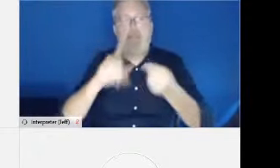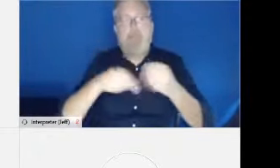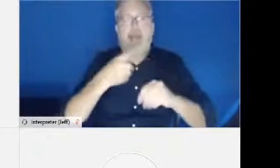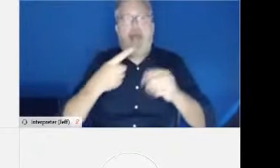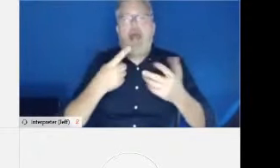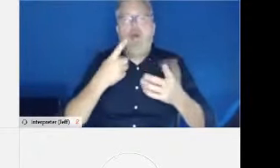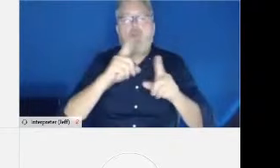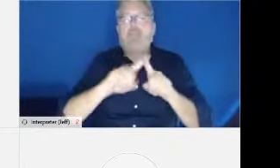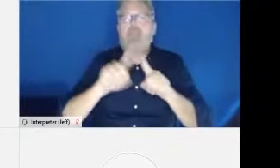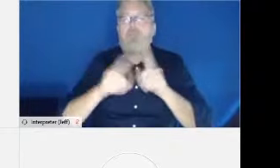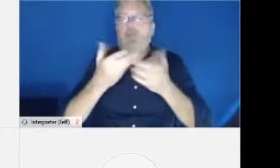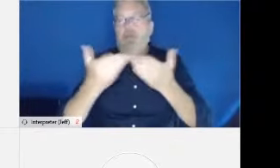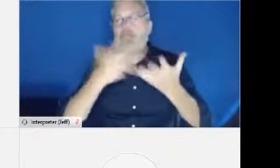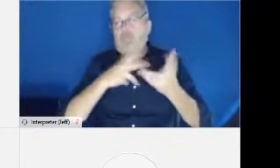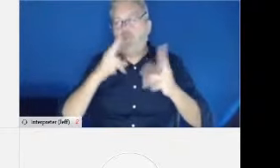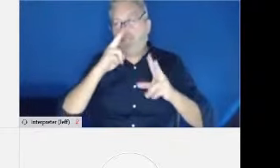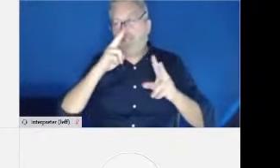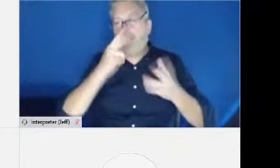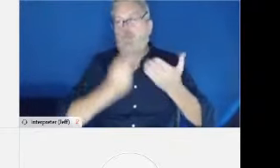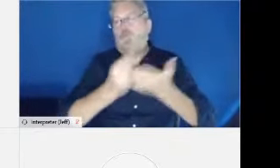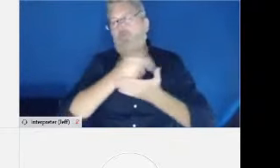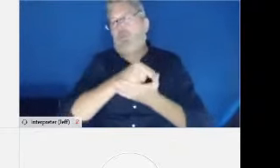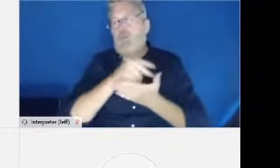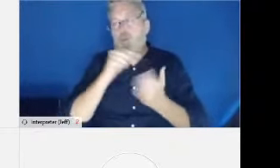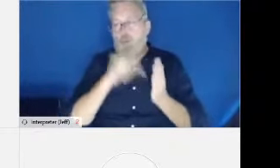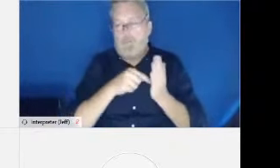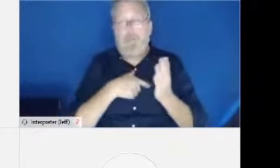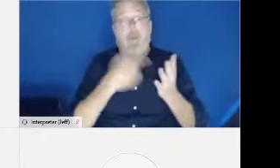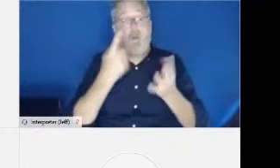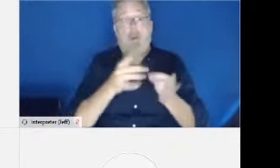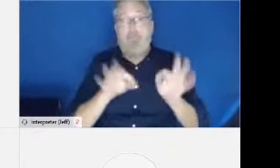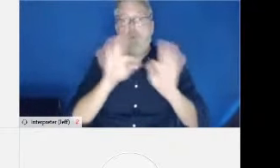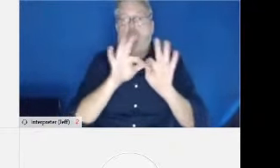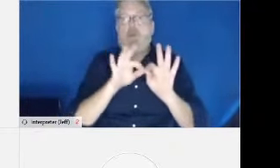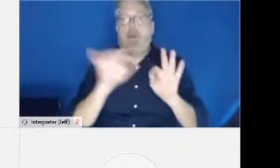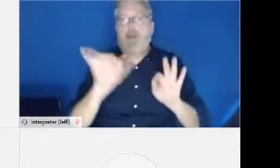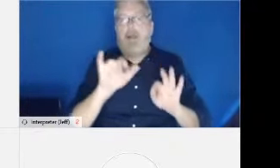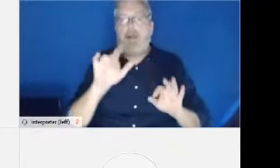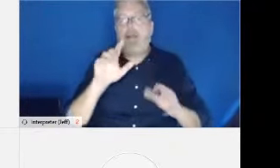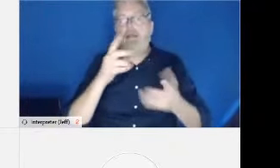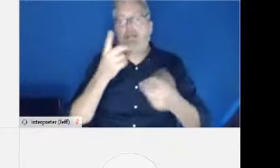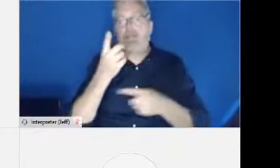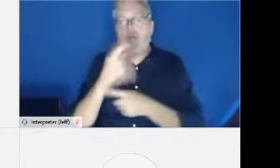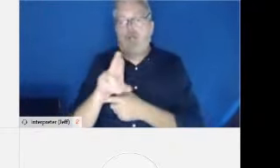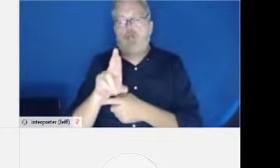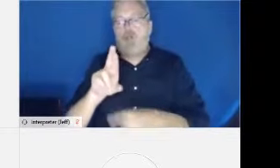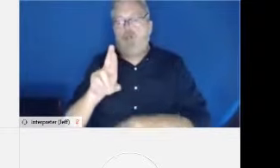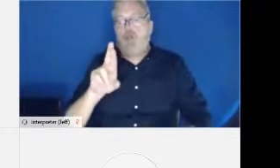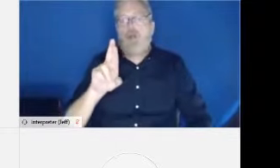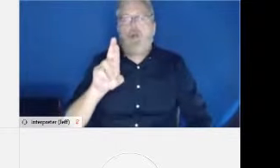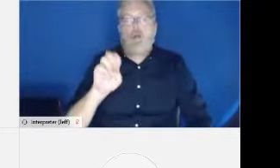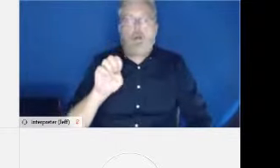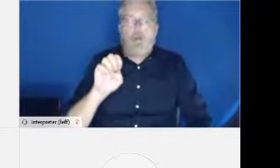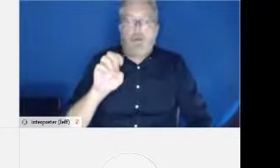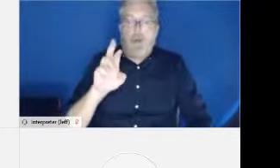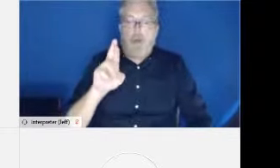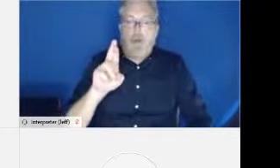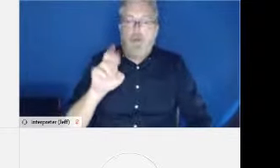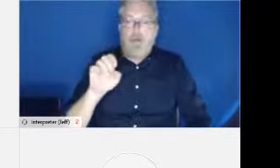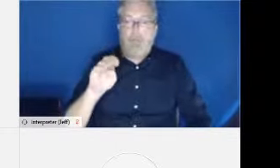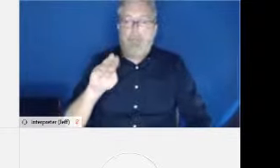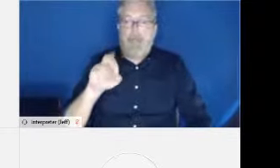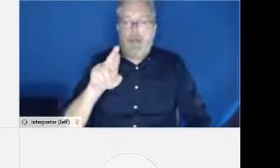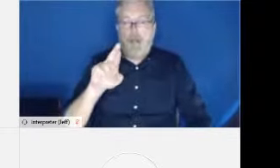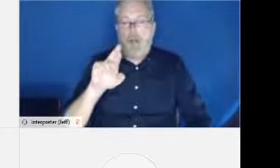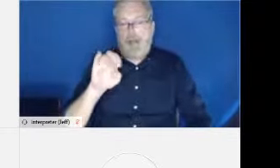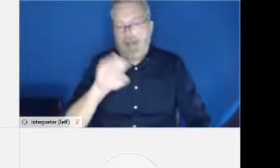at all these different factors. A big one certainly is, again, what Dr. Alex Ramirez has been stating this morning. We